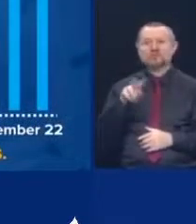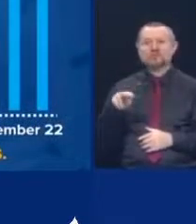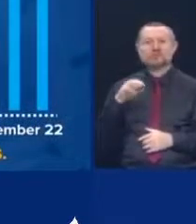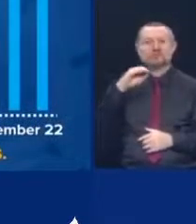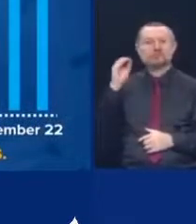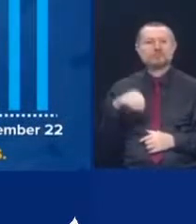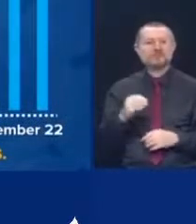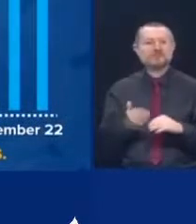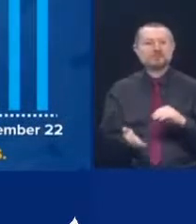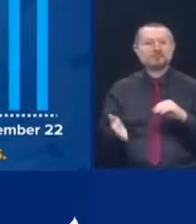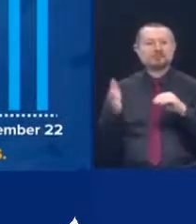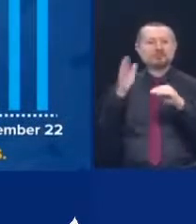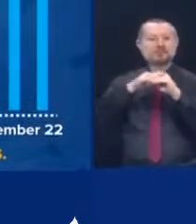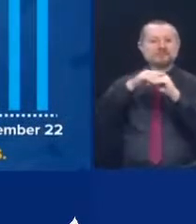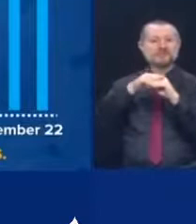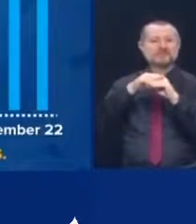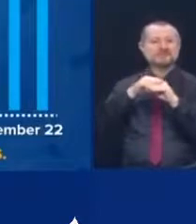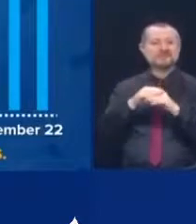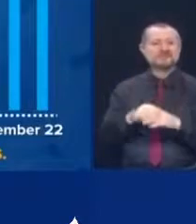Okay?